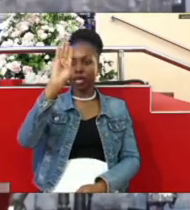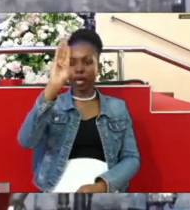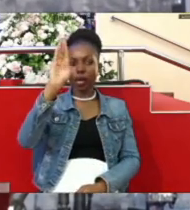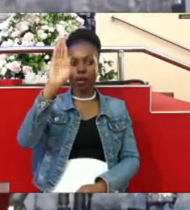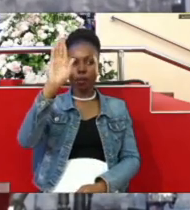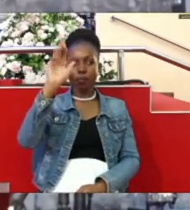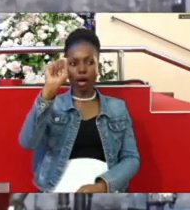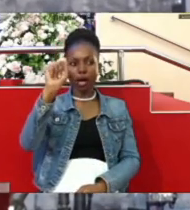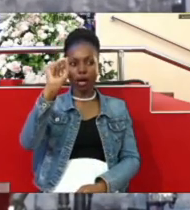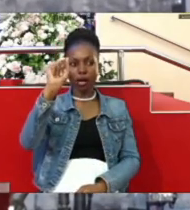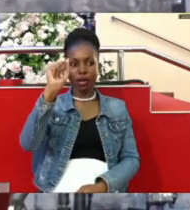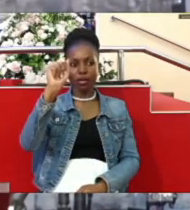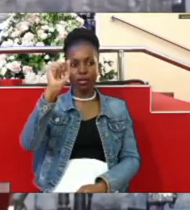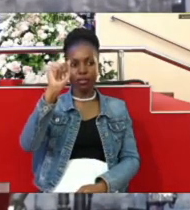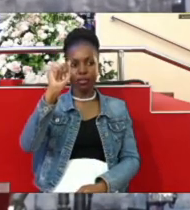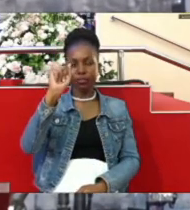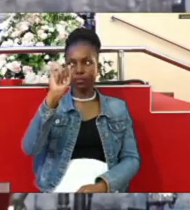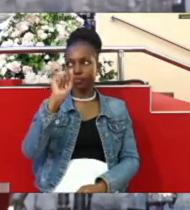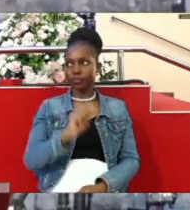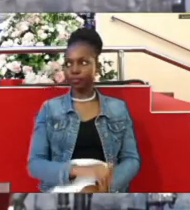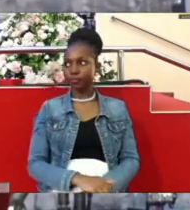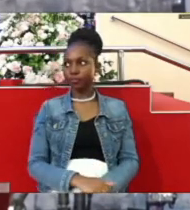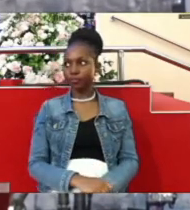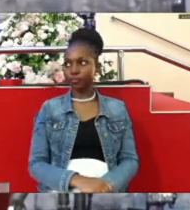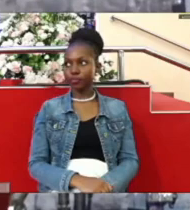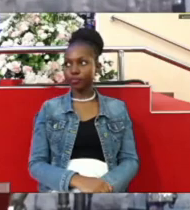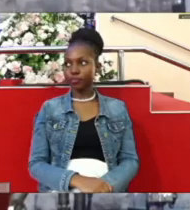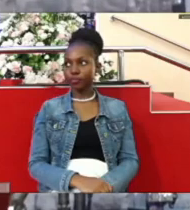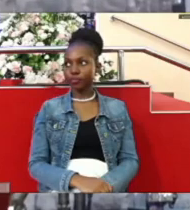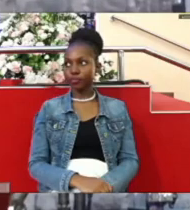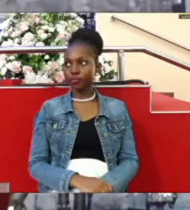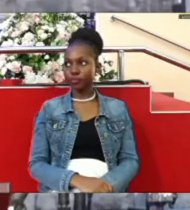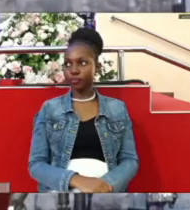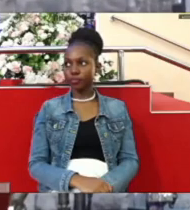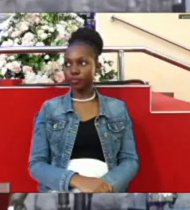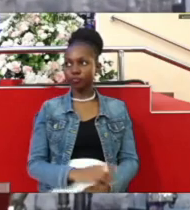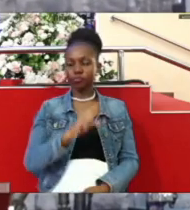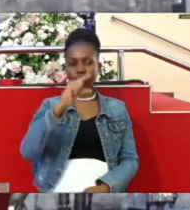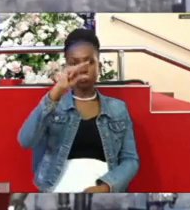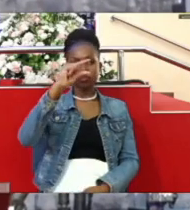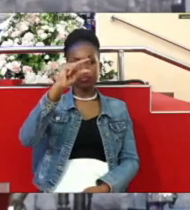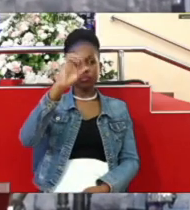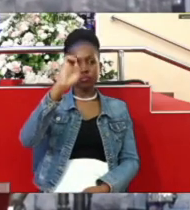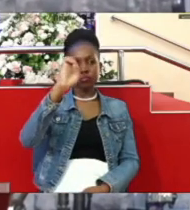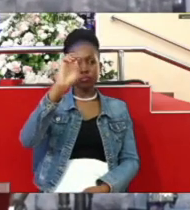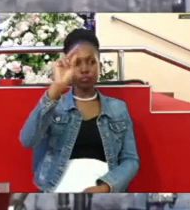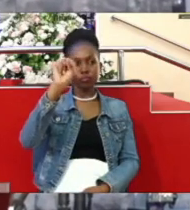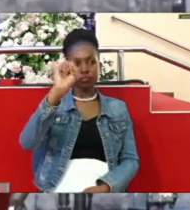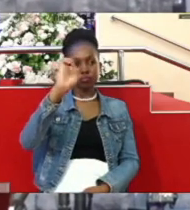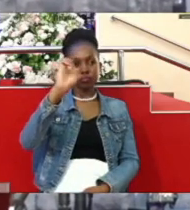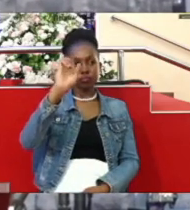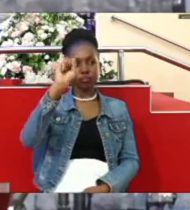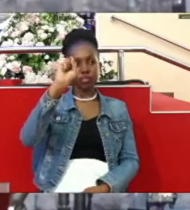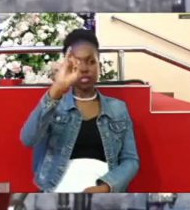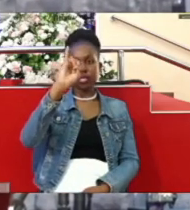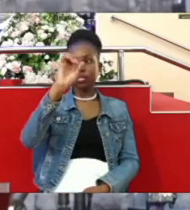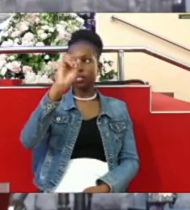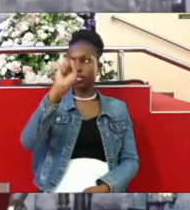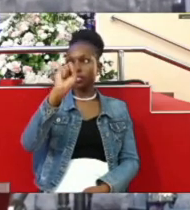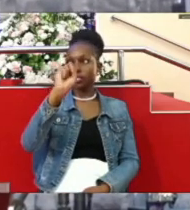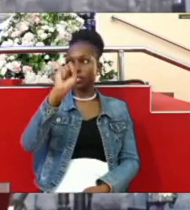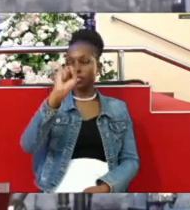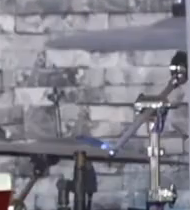well of oath. Ya kwamba ni kisima cha Genesis 26 verse 32 to 33, the Bible